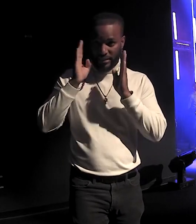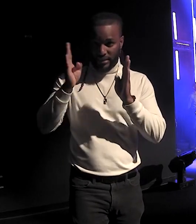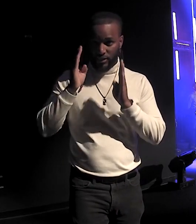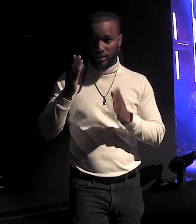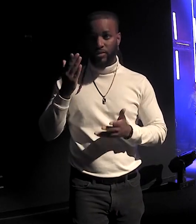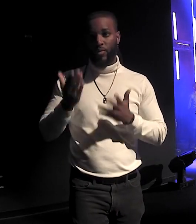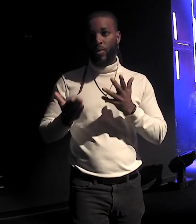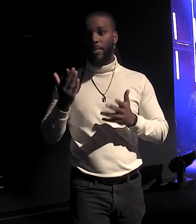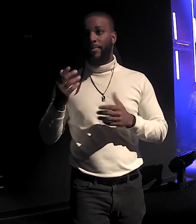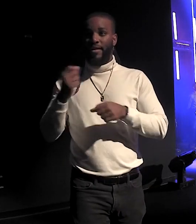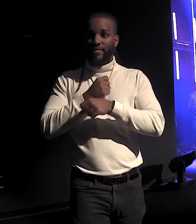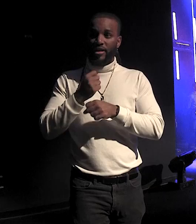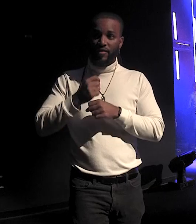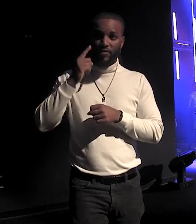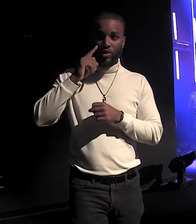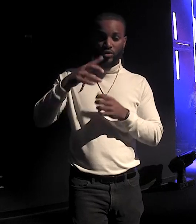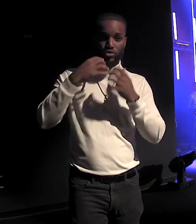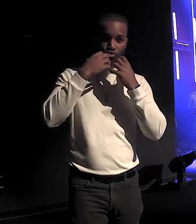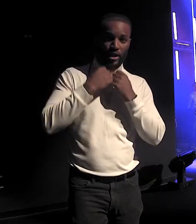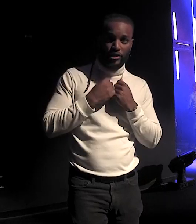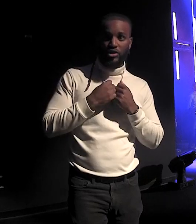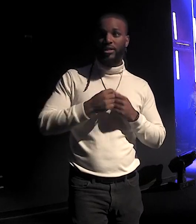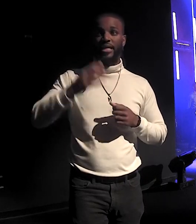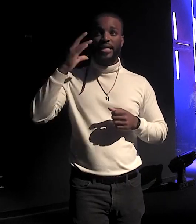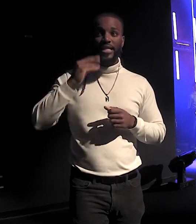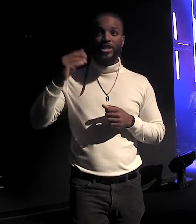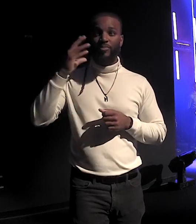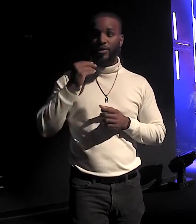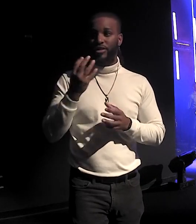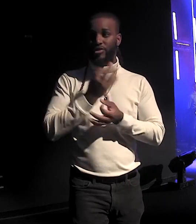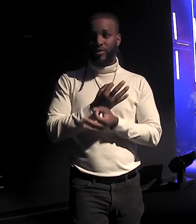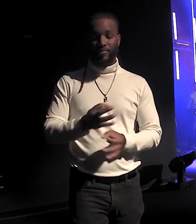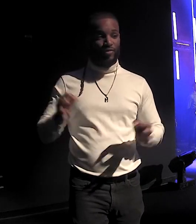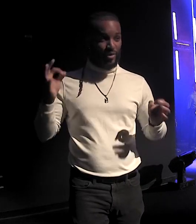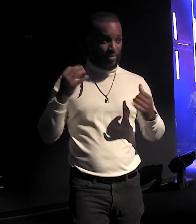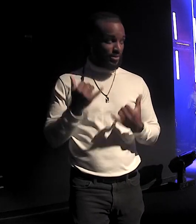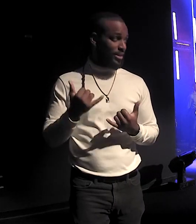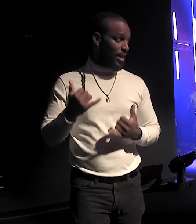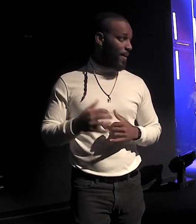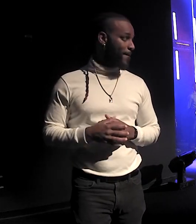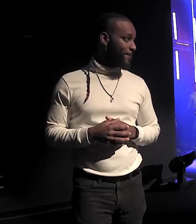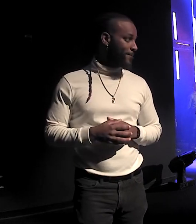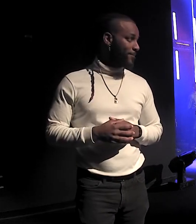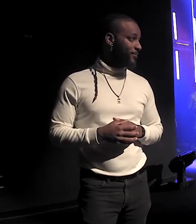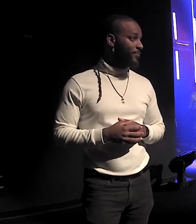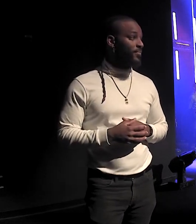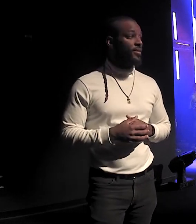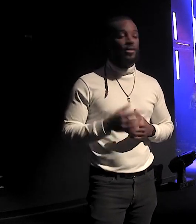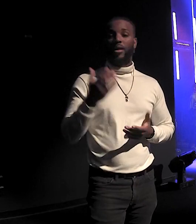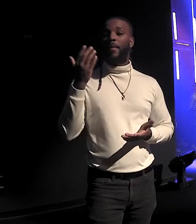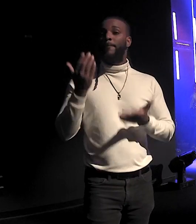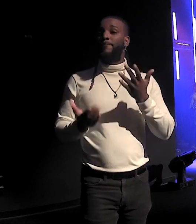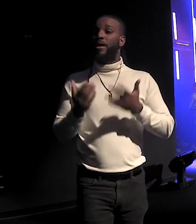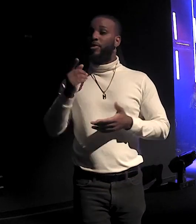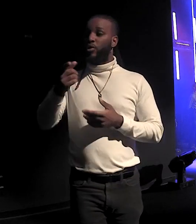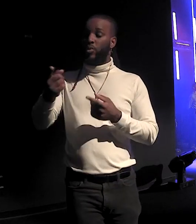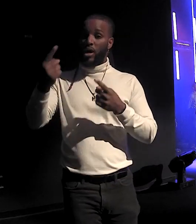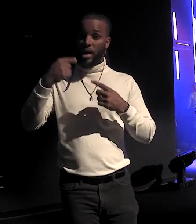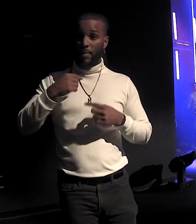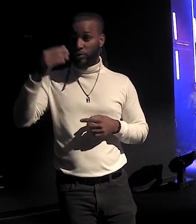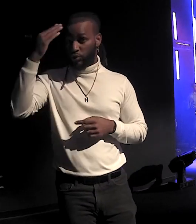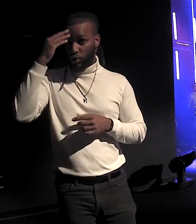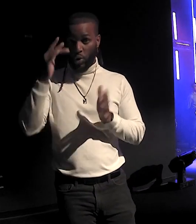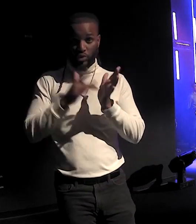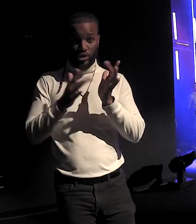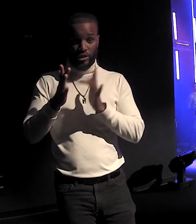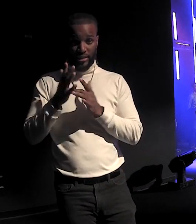might be contending to be your treasure. Experience some freedom today. Maybe you're going to come to know